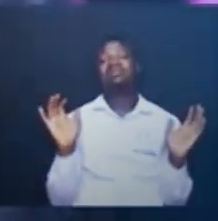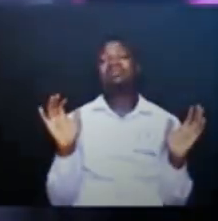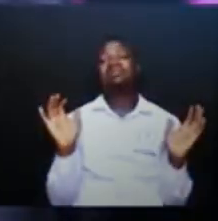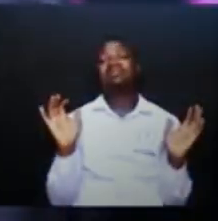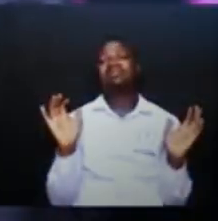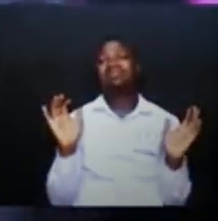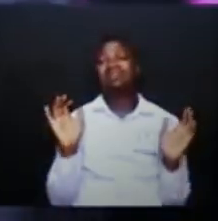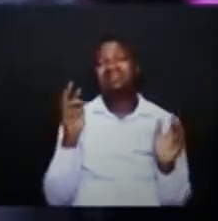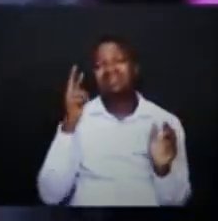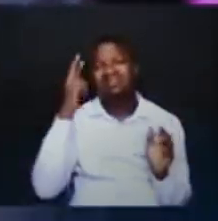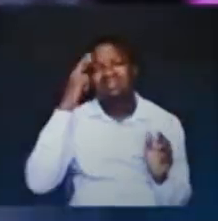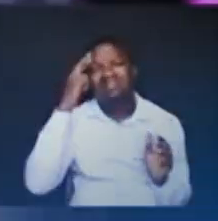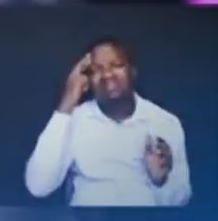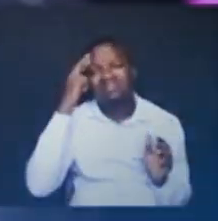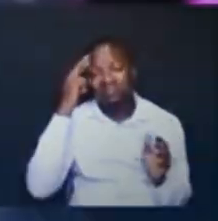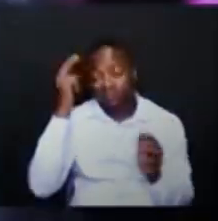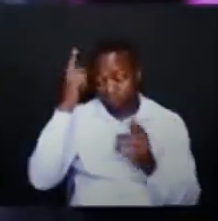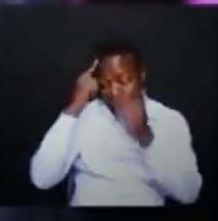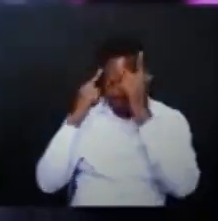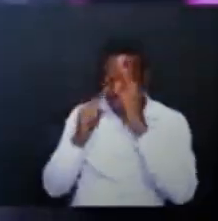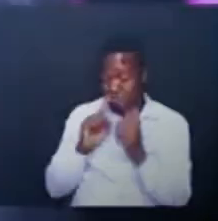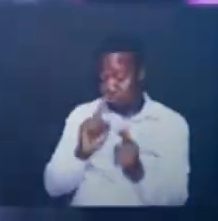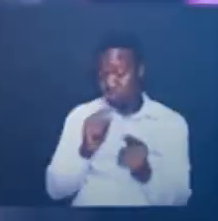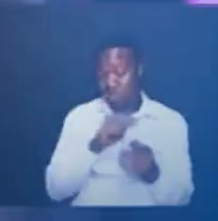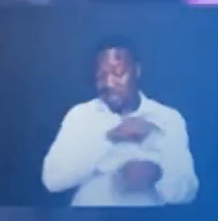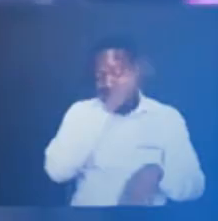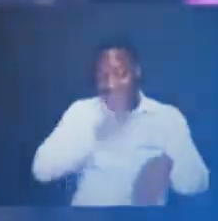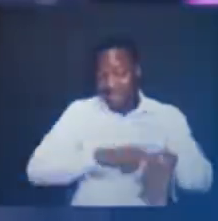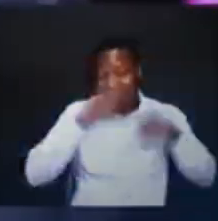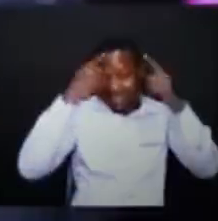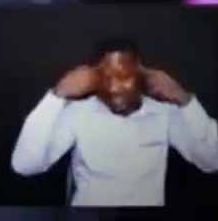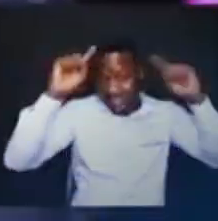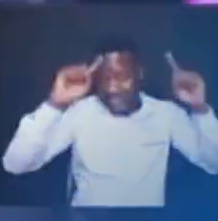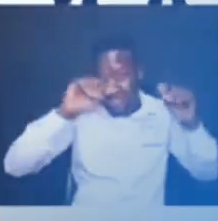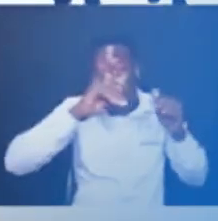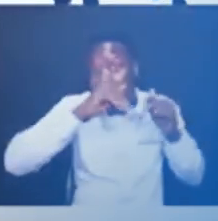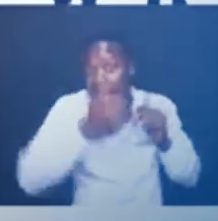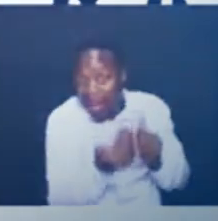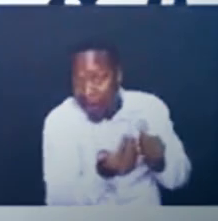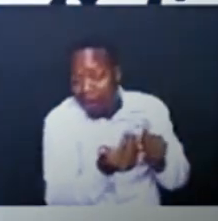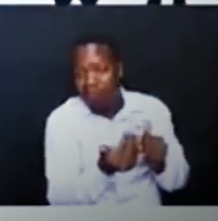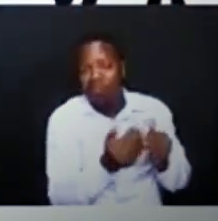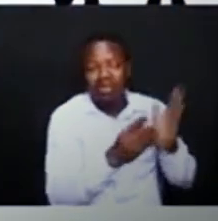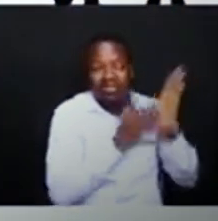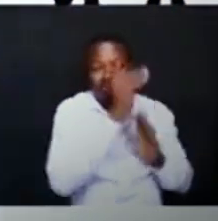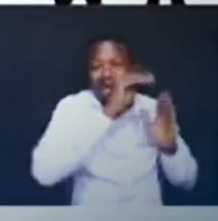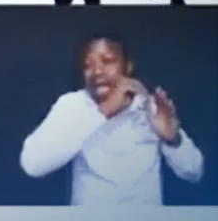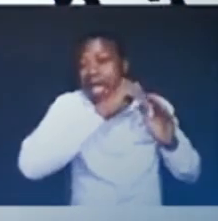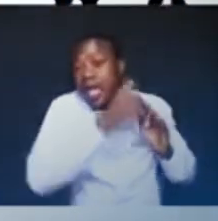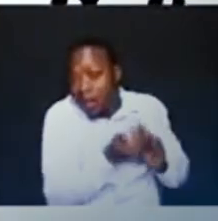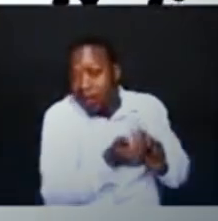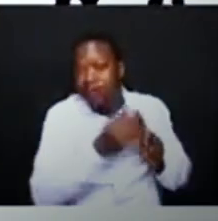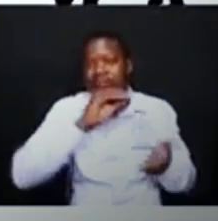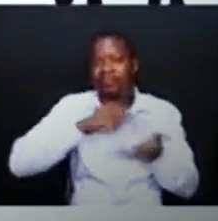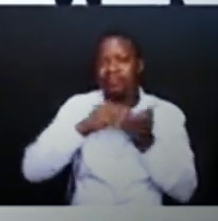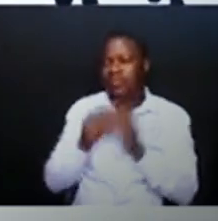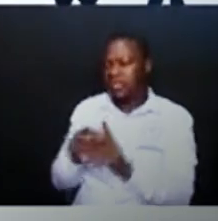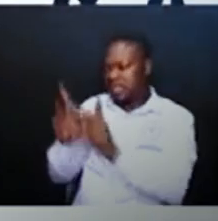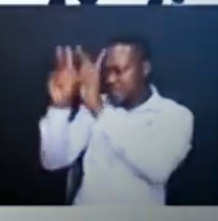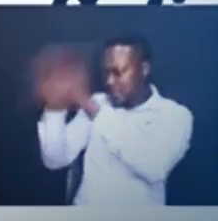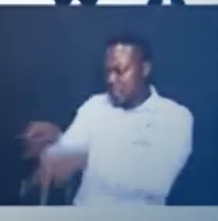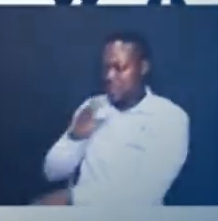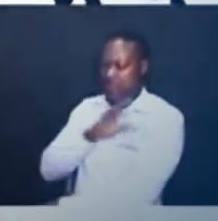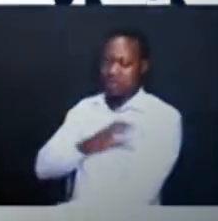Because the keys to a nation's prosperity or development lies in the